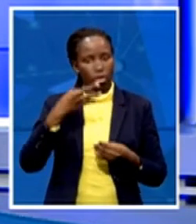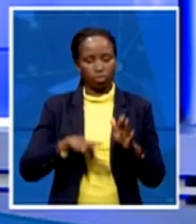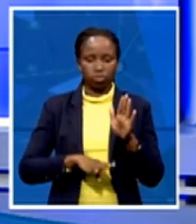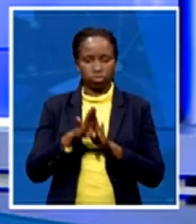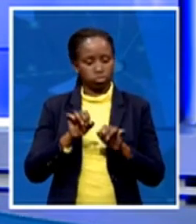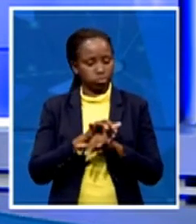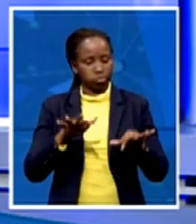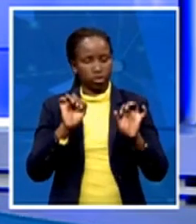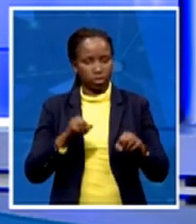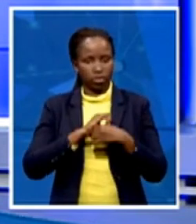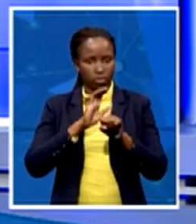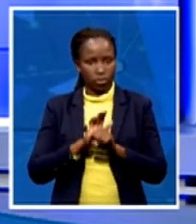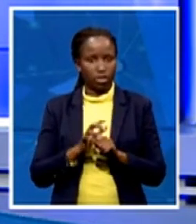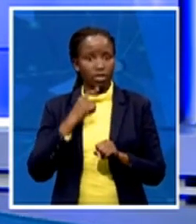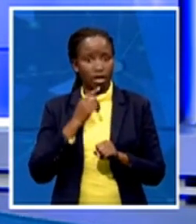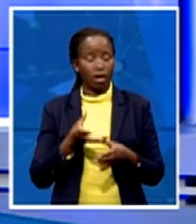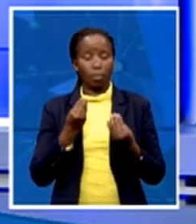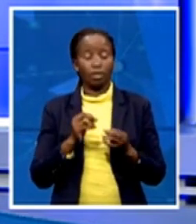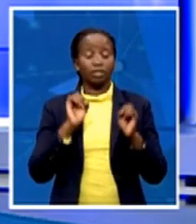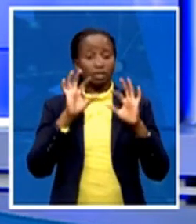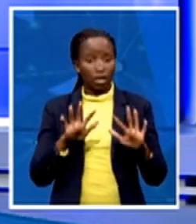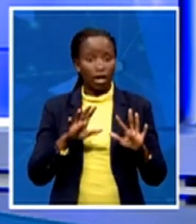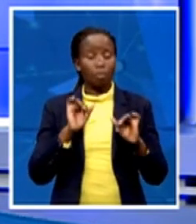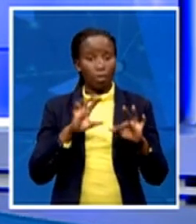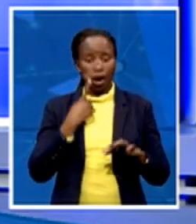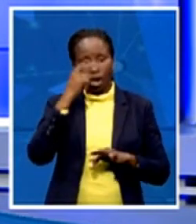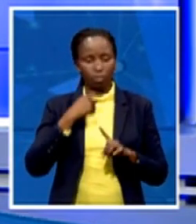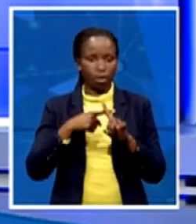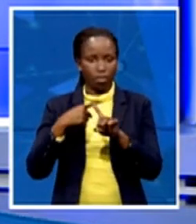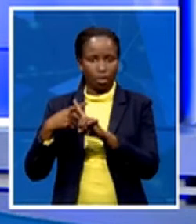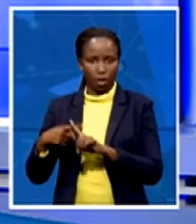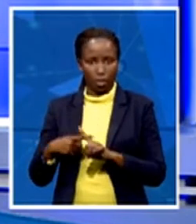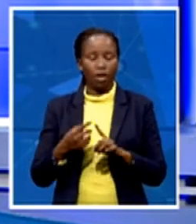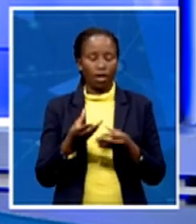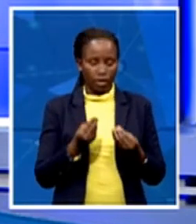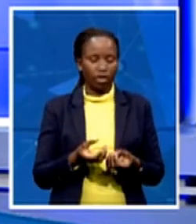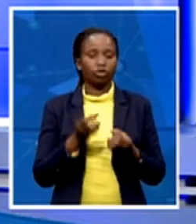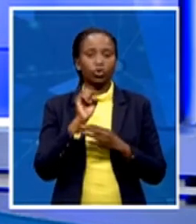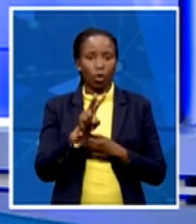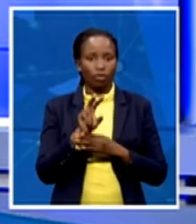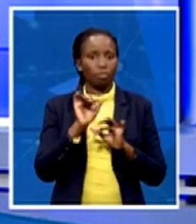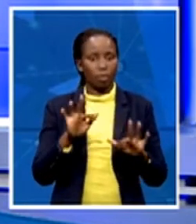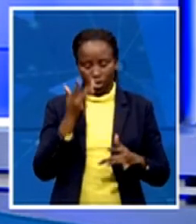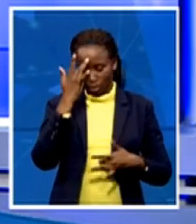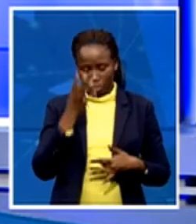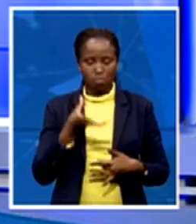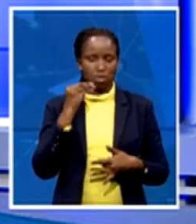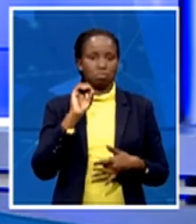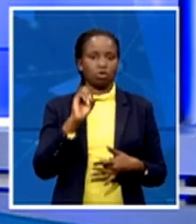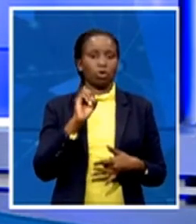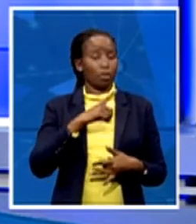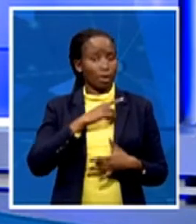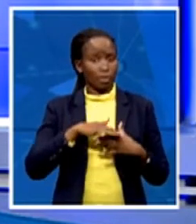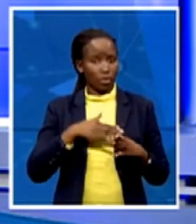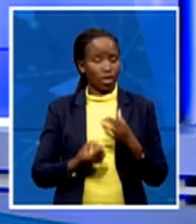cases, we're infecting, 12 new cases come through. Several widespread cluster events, some in school clusters, but